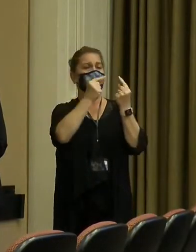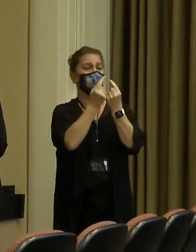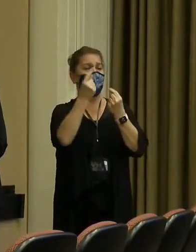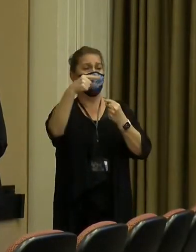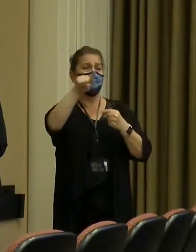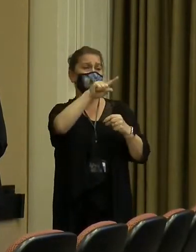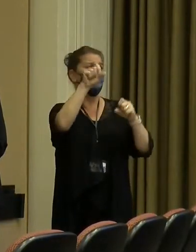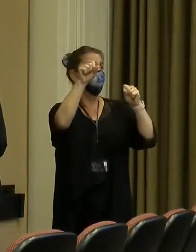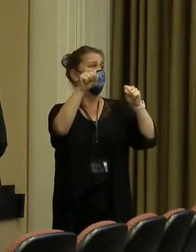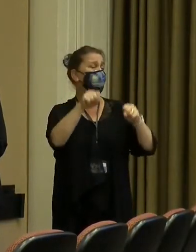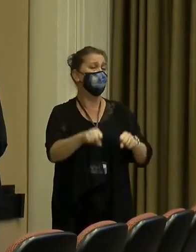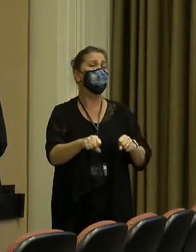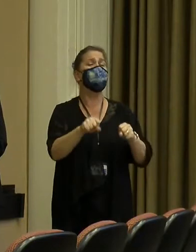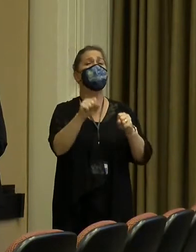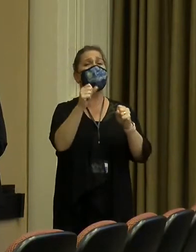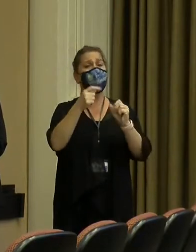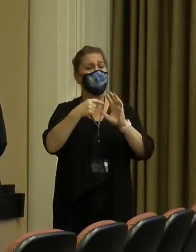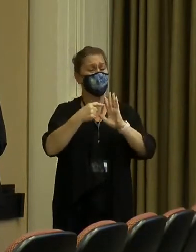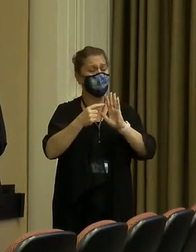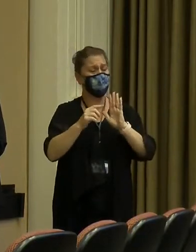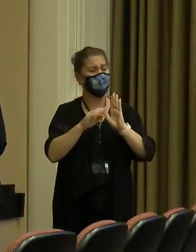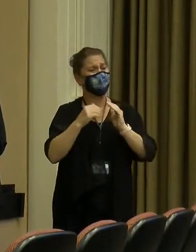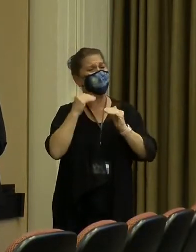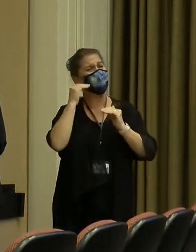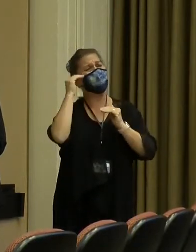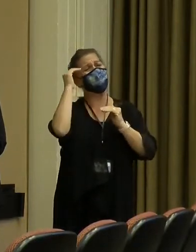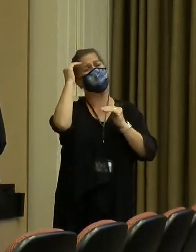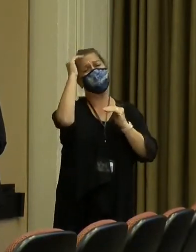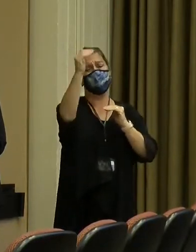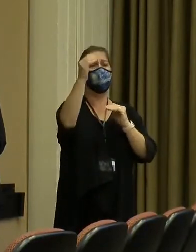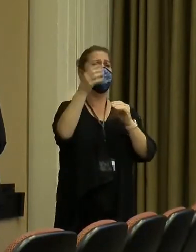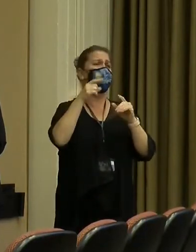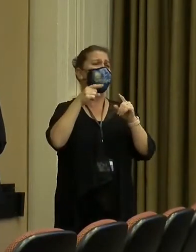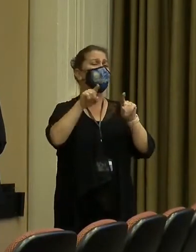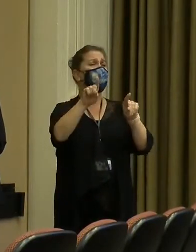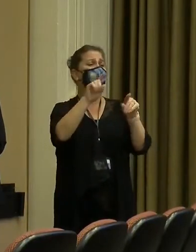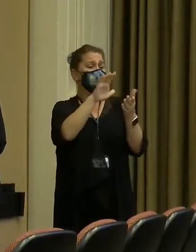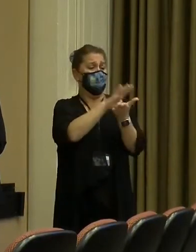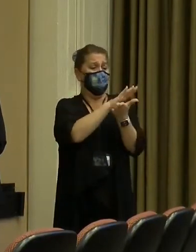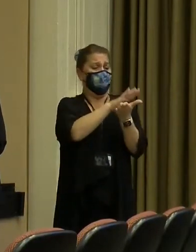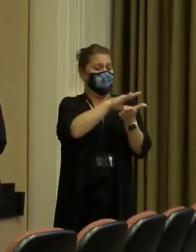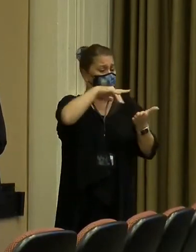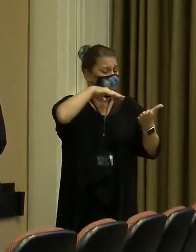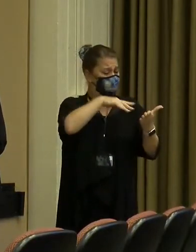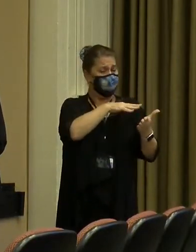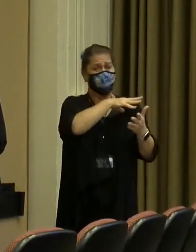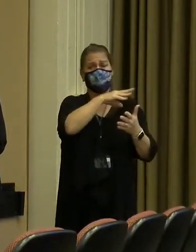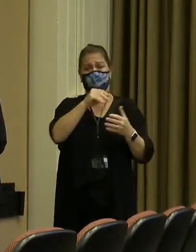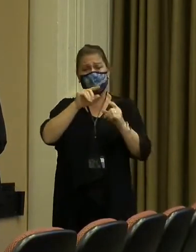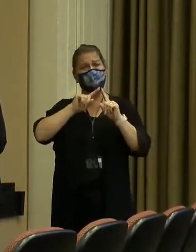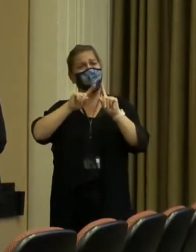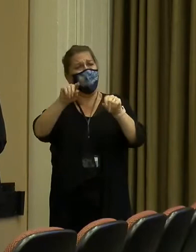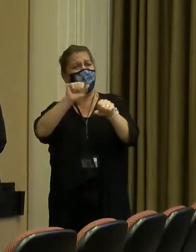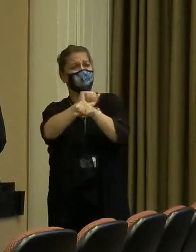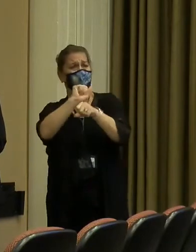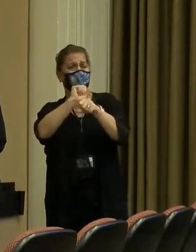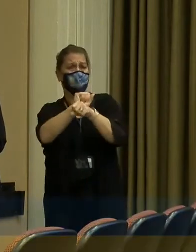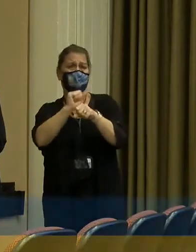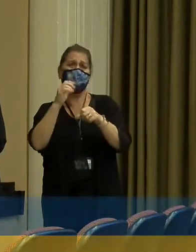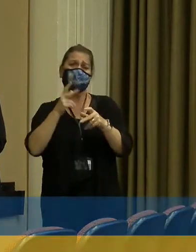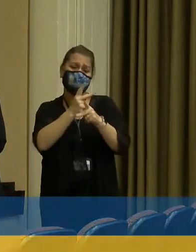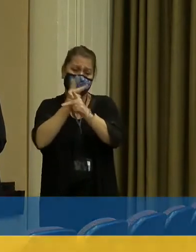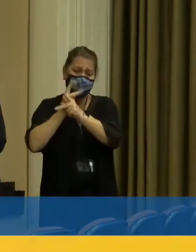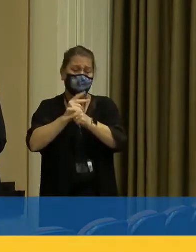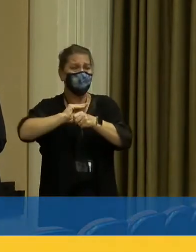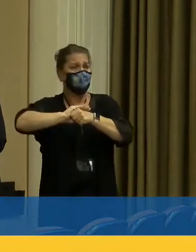were able to excel during your academic year, and at the same time, virtually all of you were also taking care